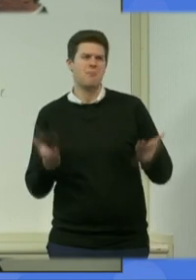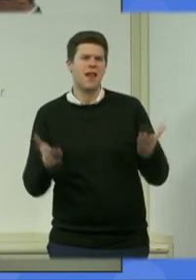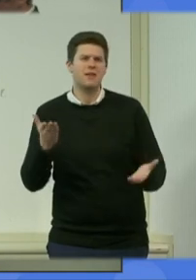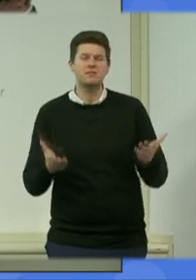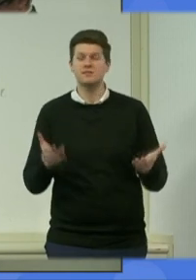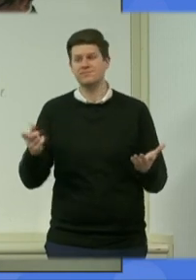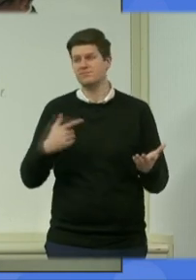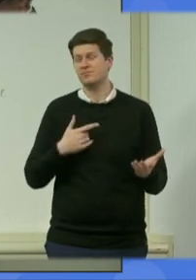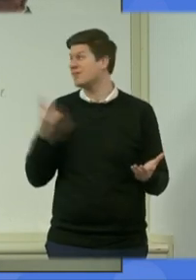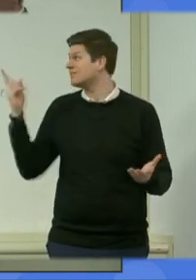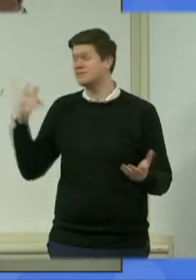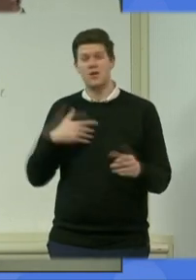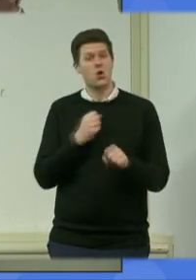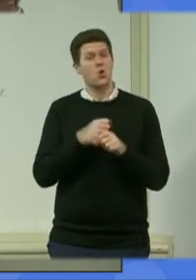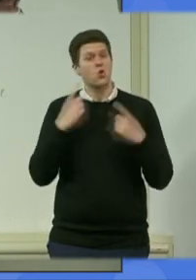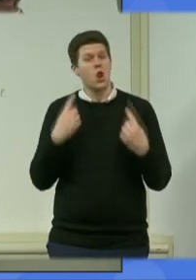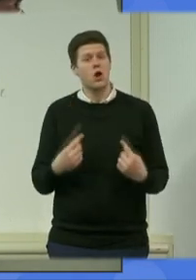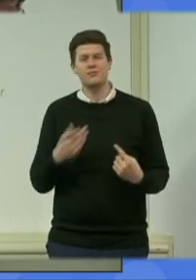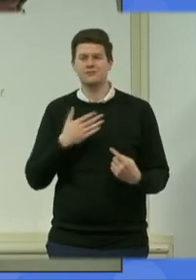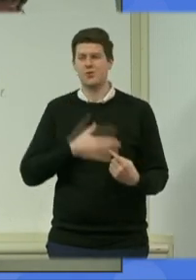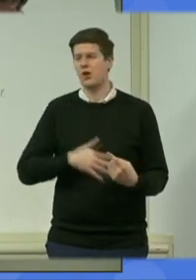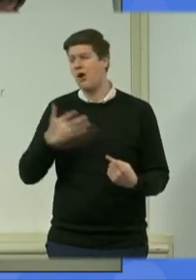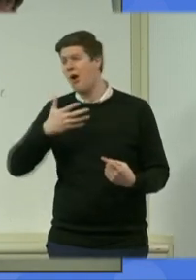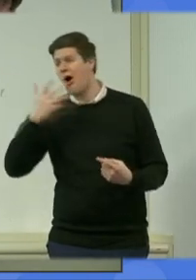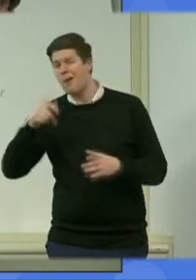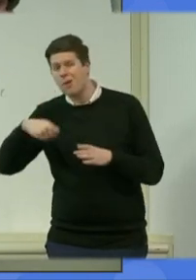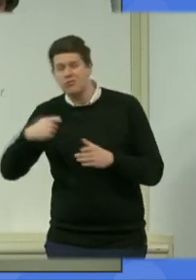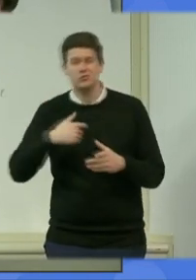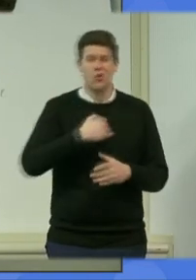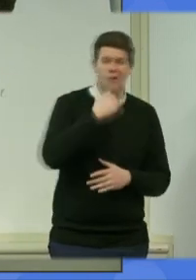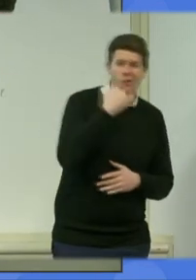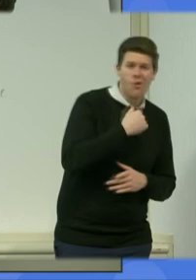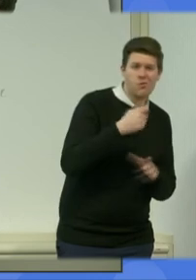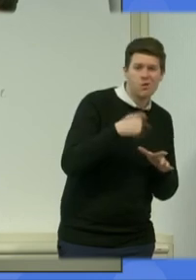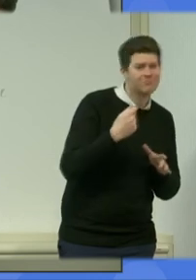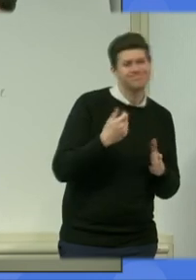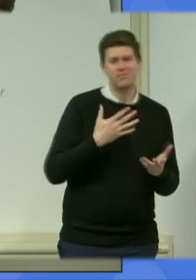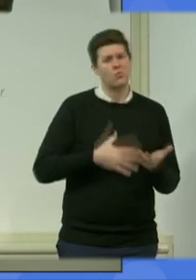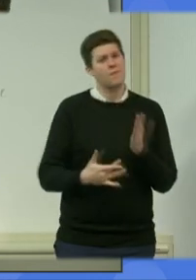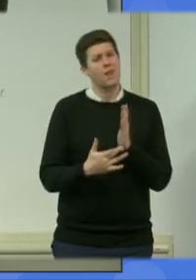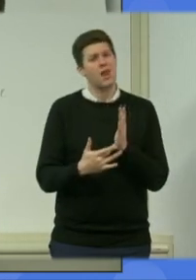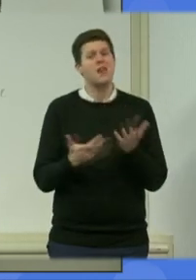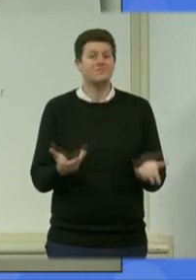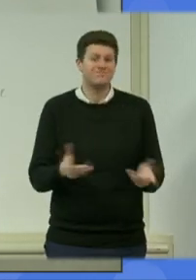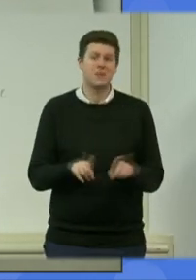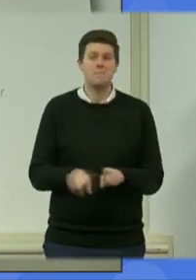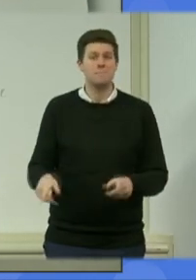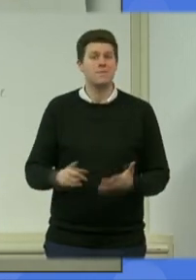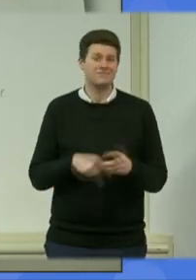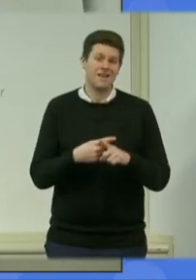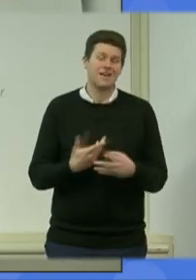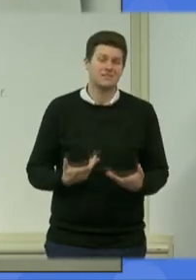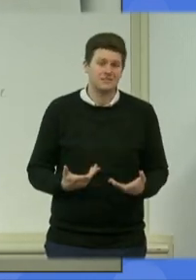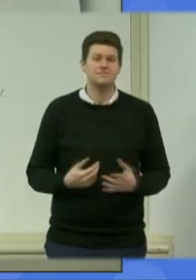too hot or too cold, and it's unappetizing. So as I think that again links back to what we talked about kind of right at the start of the